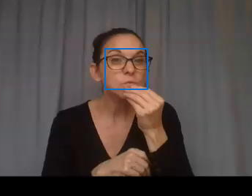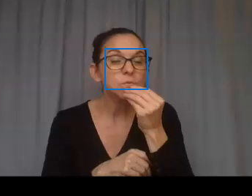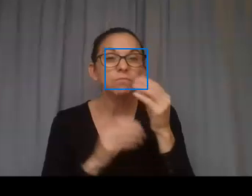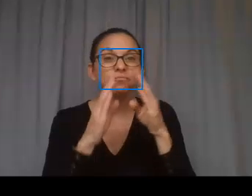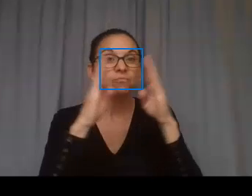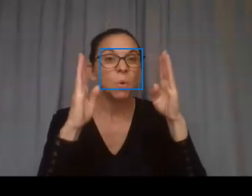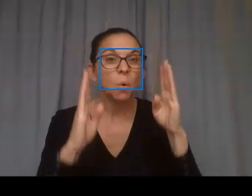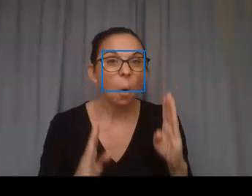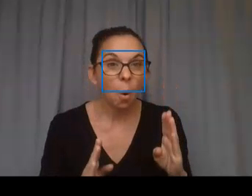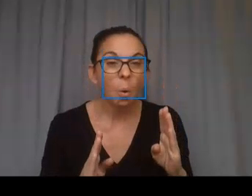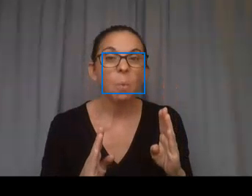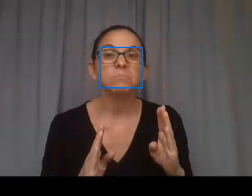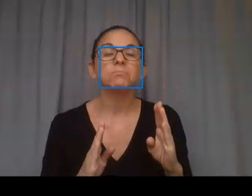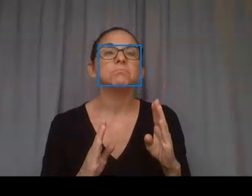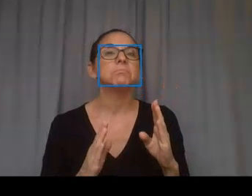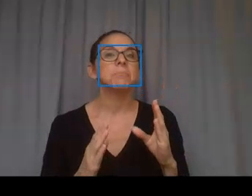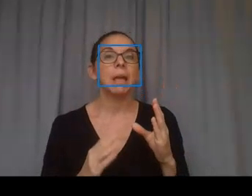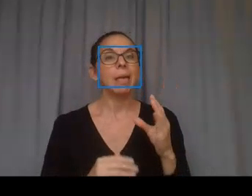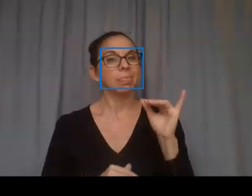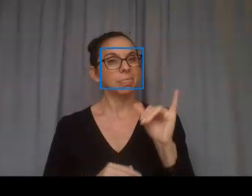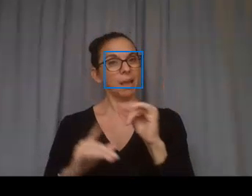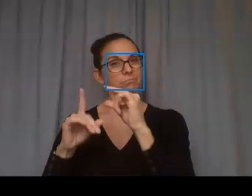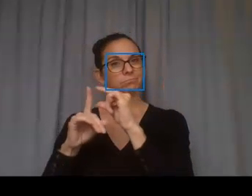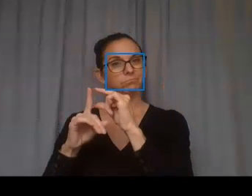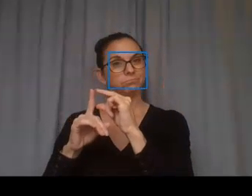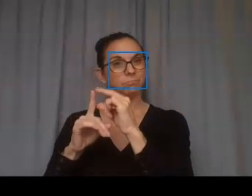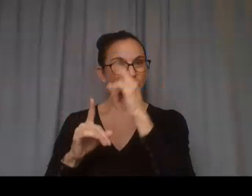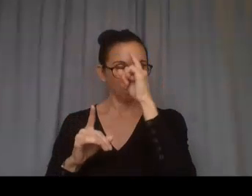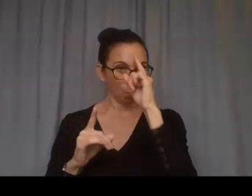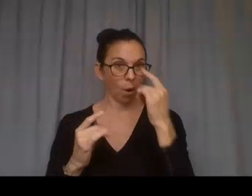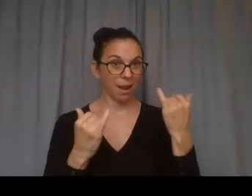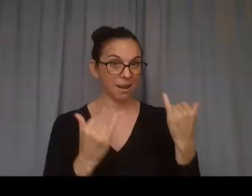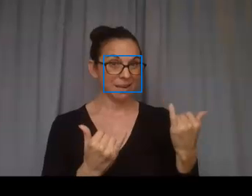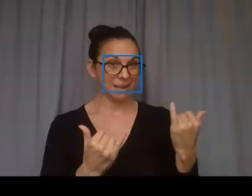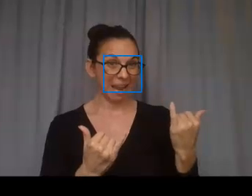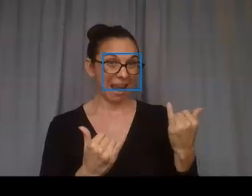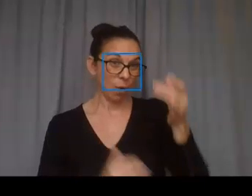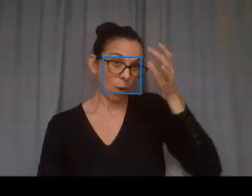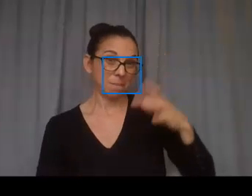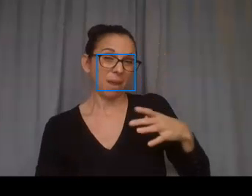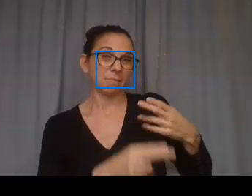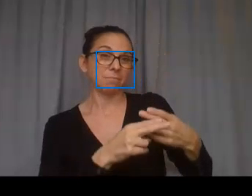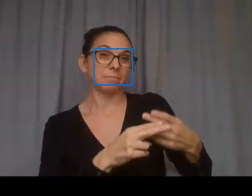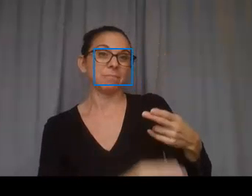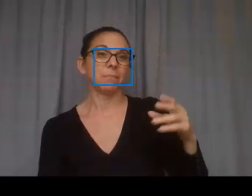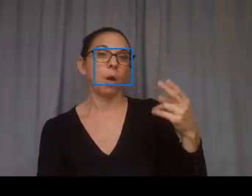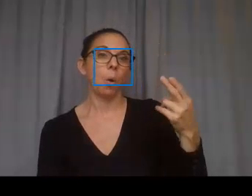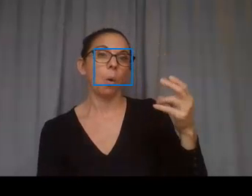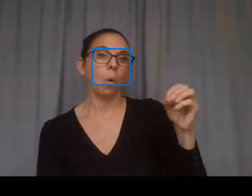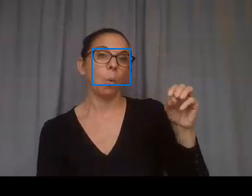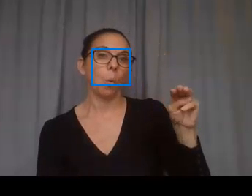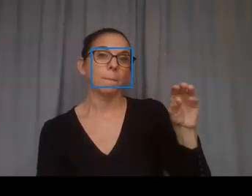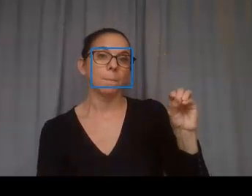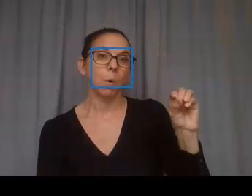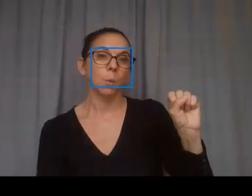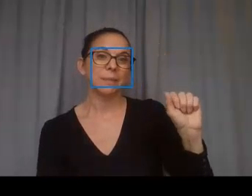man is, or the term for modern man, I'm sorry, is Homo sapiens, which is wise man or thinking